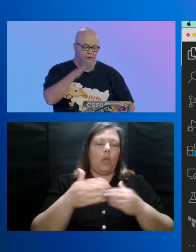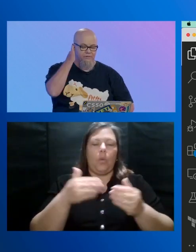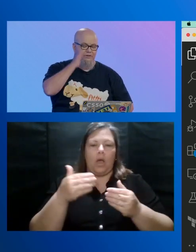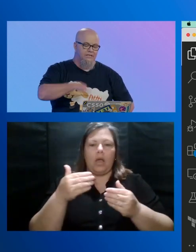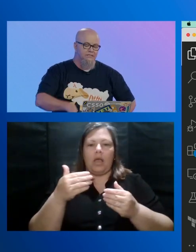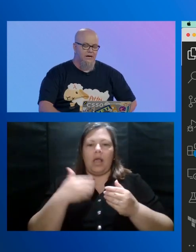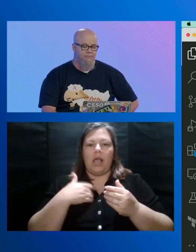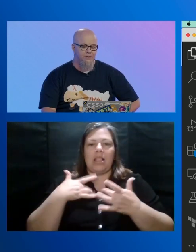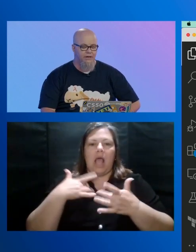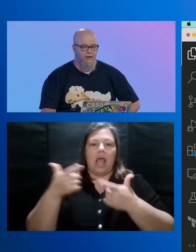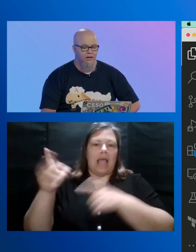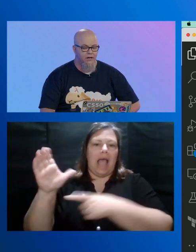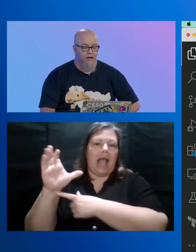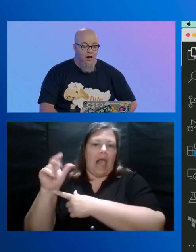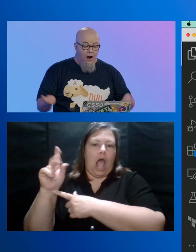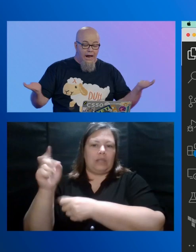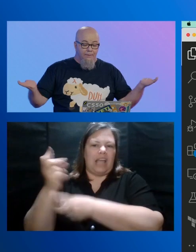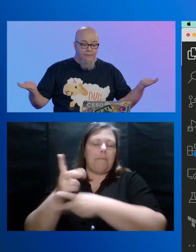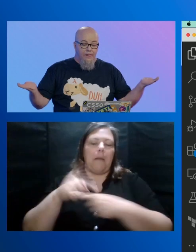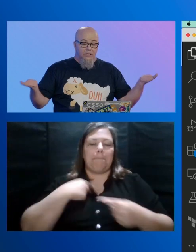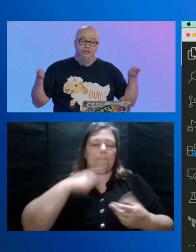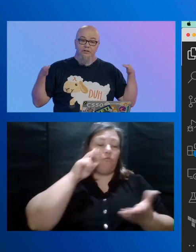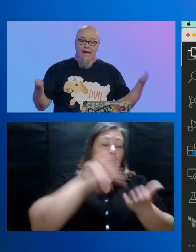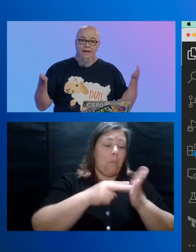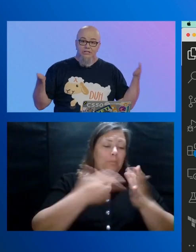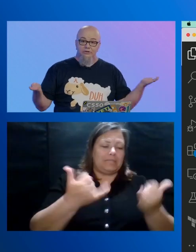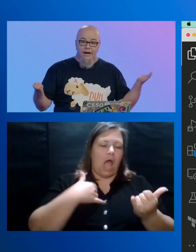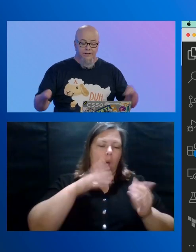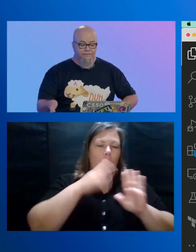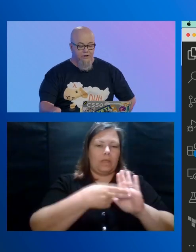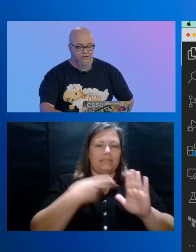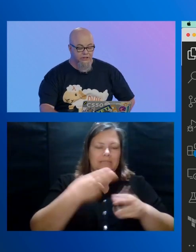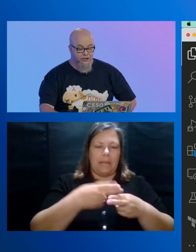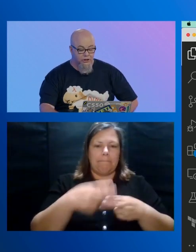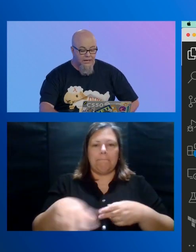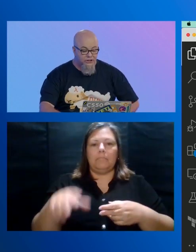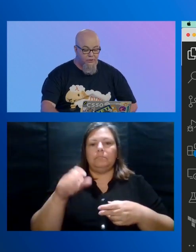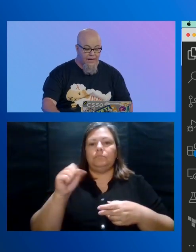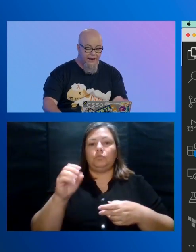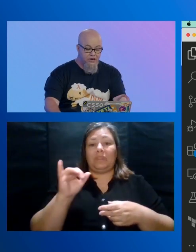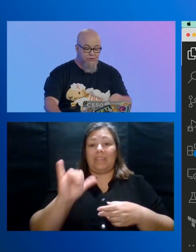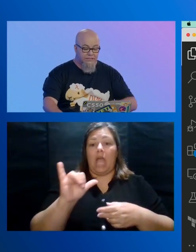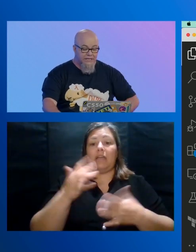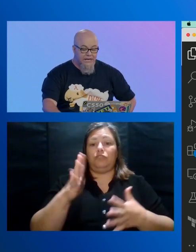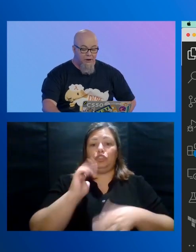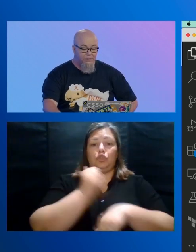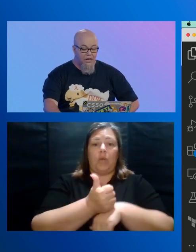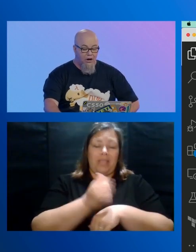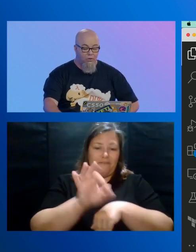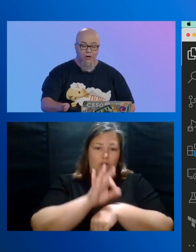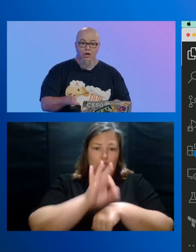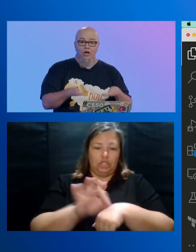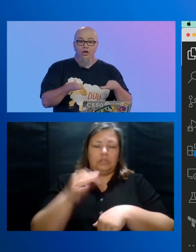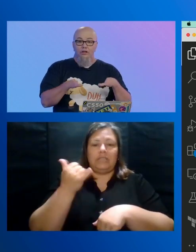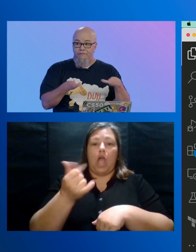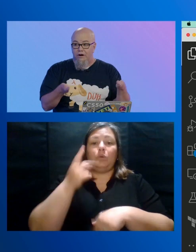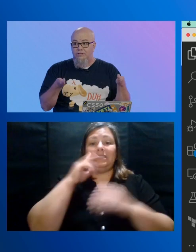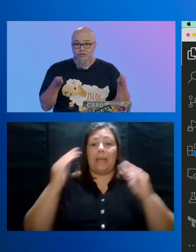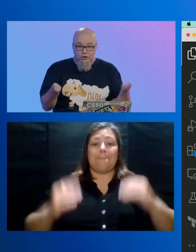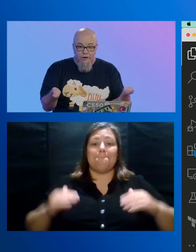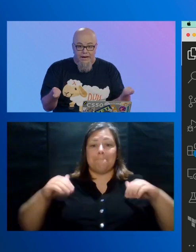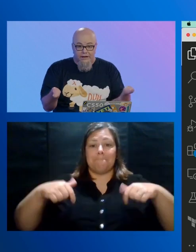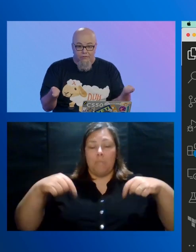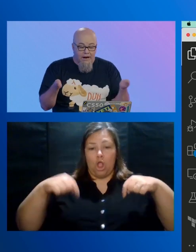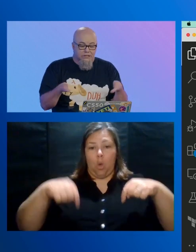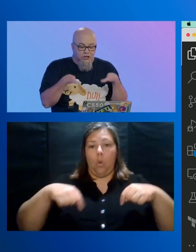CloudFormation do it, but for this, I'm naming it. All right, so that has created the functions. So let's go ahead, and you can see down below the